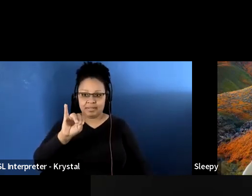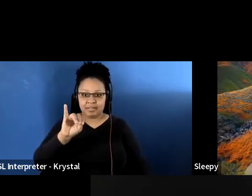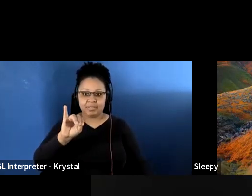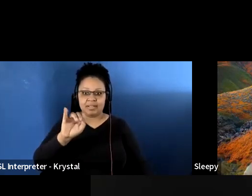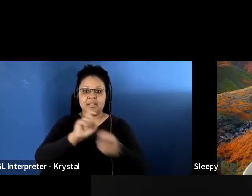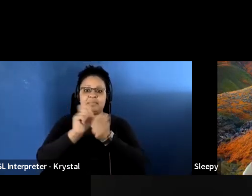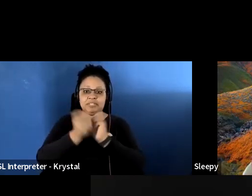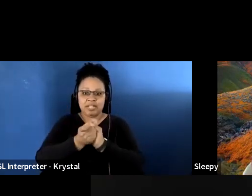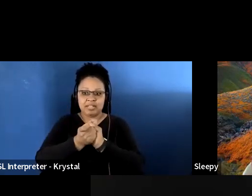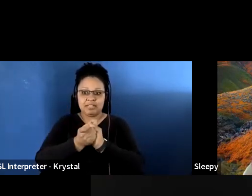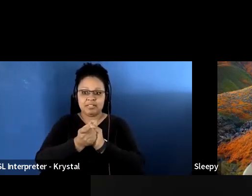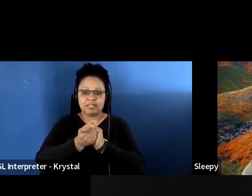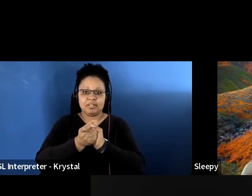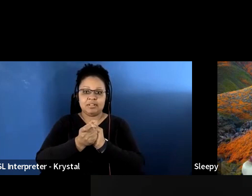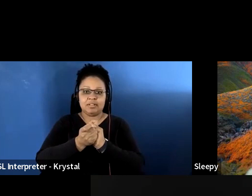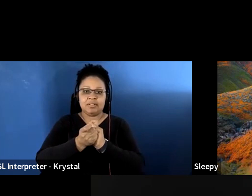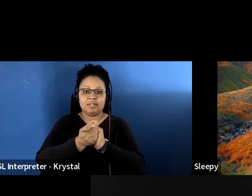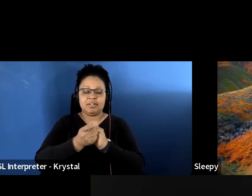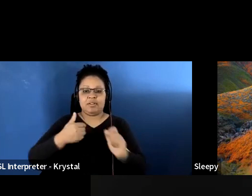change from your younger days